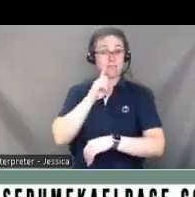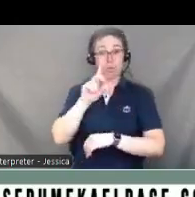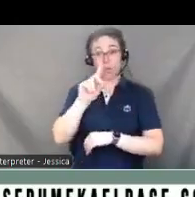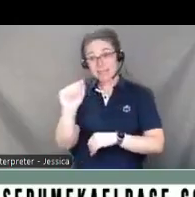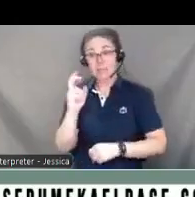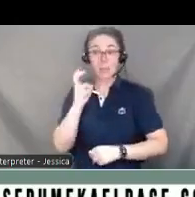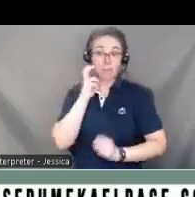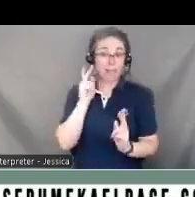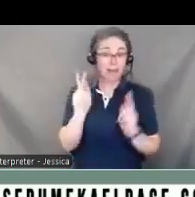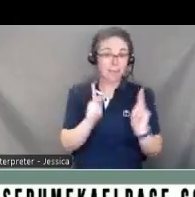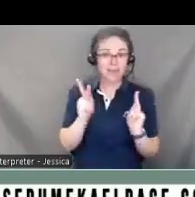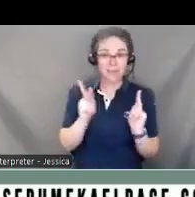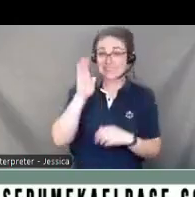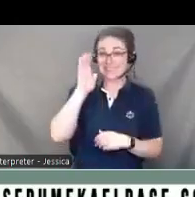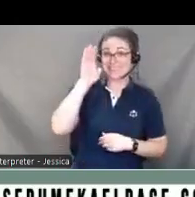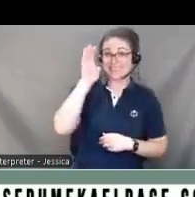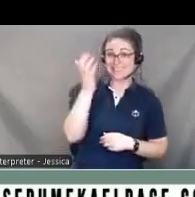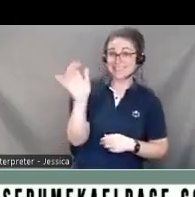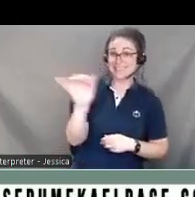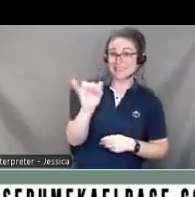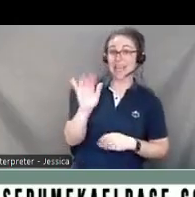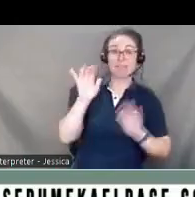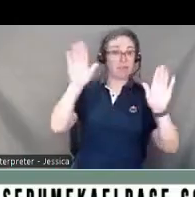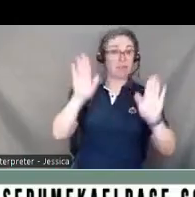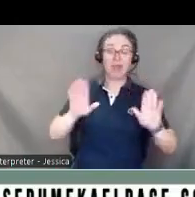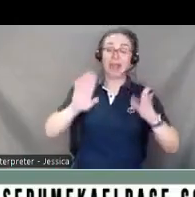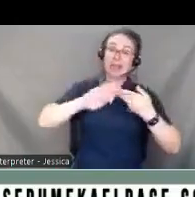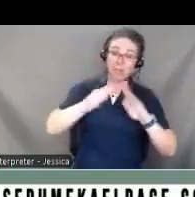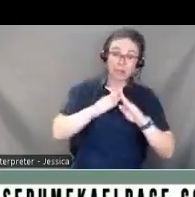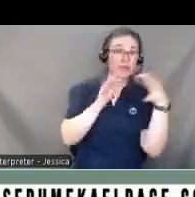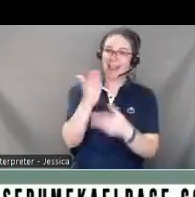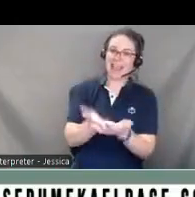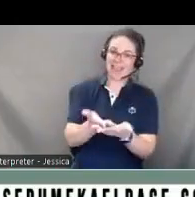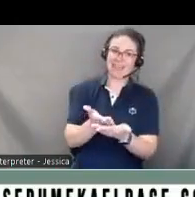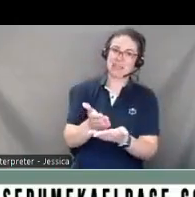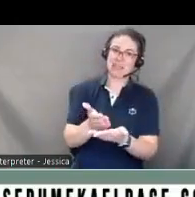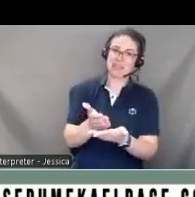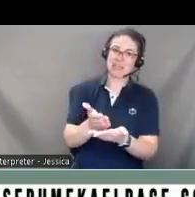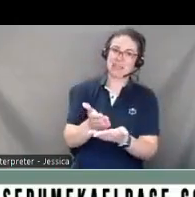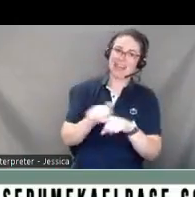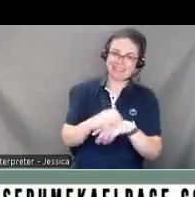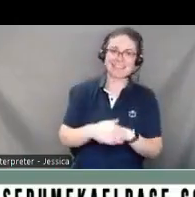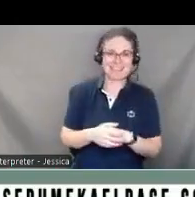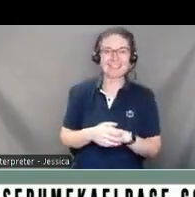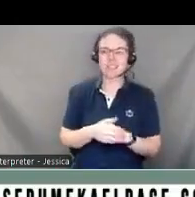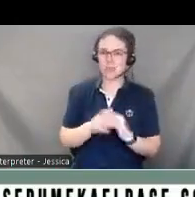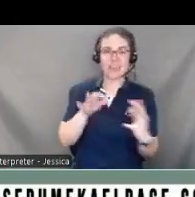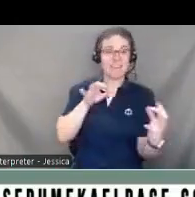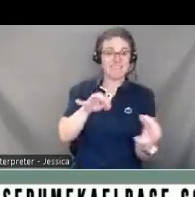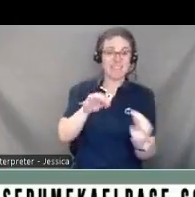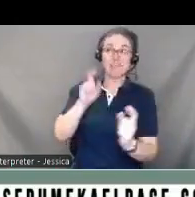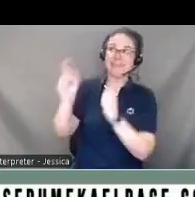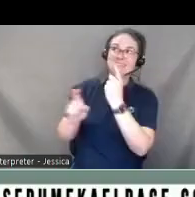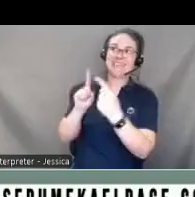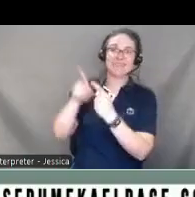blind, it seems to me that might be a community defined evidence practice. Let's get that feedback to the state so they know